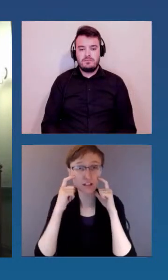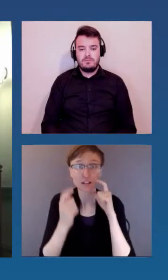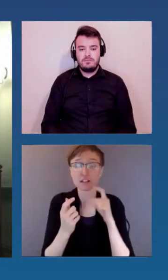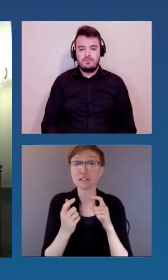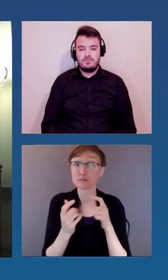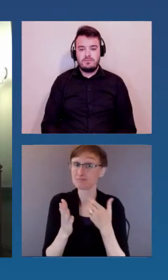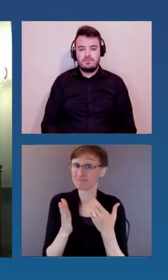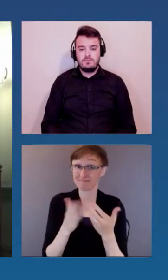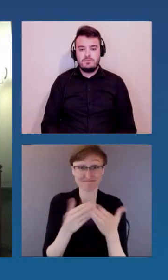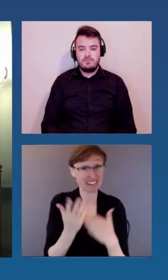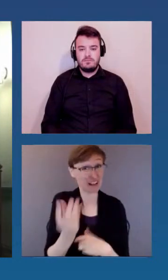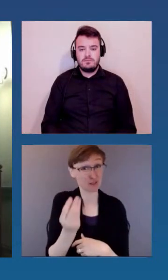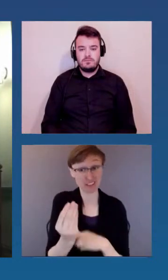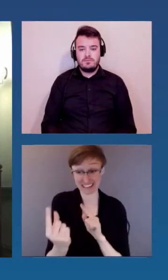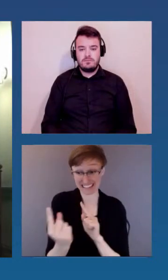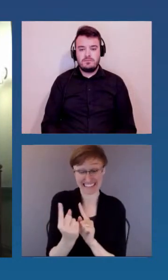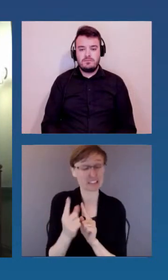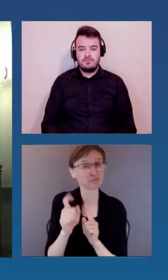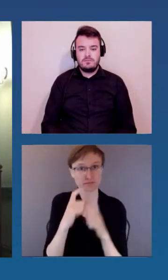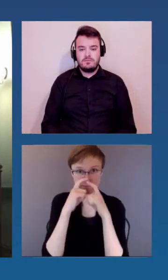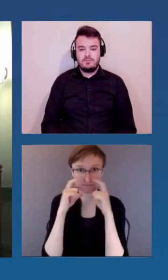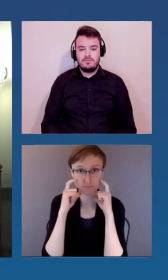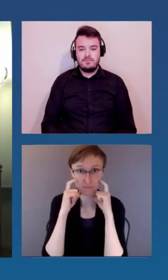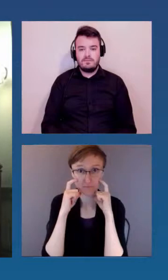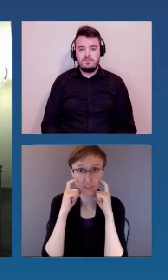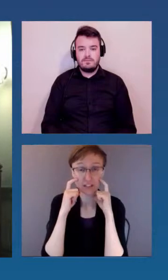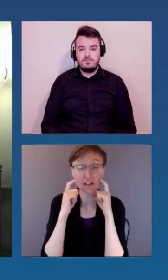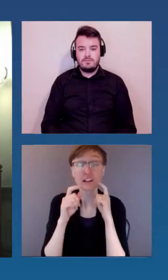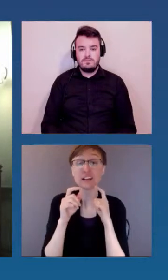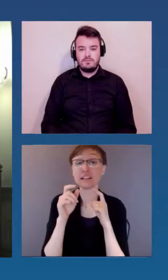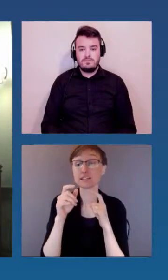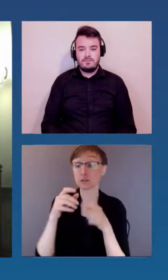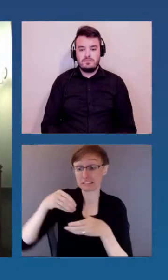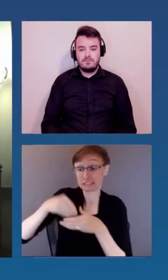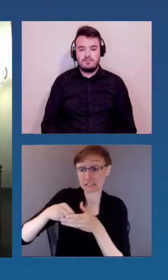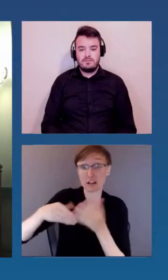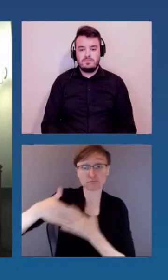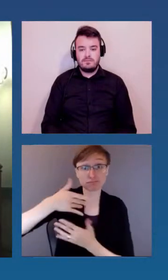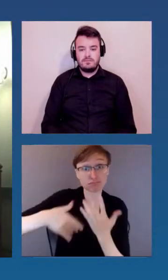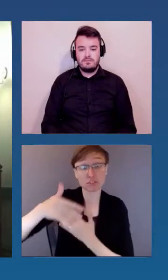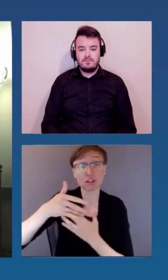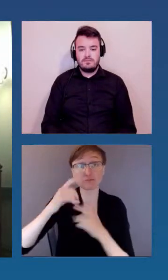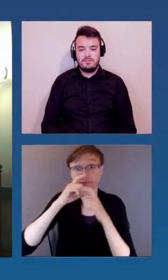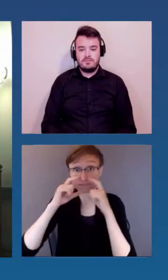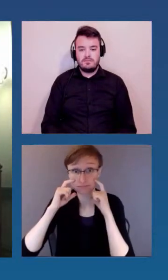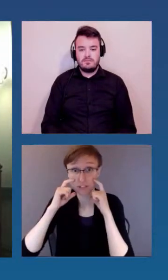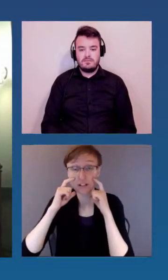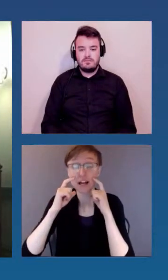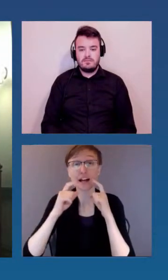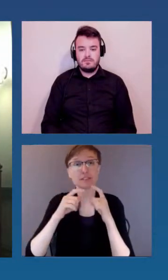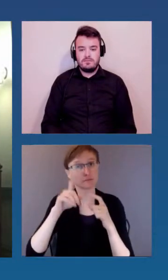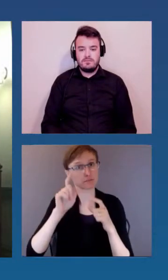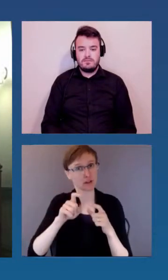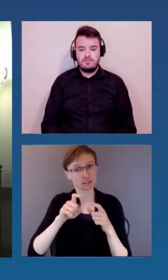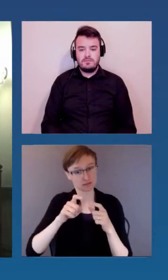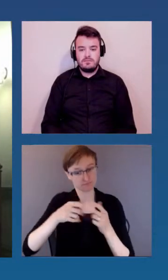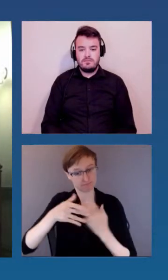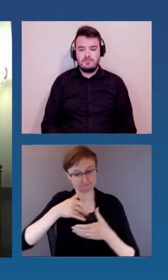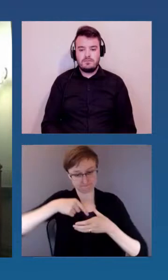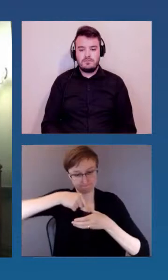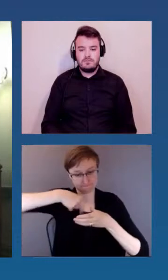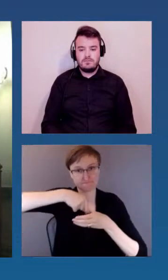at all times in the event you cannot physically distance with those outside your social circle. It means staying home when you're not